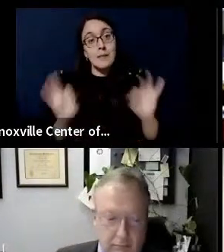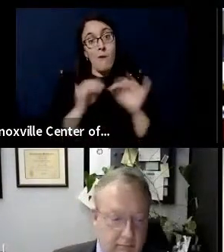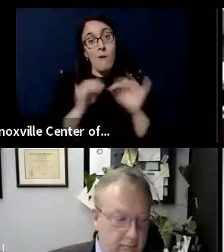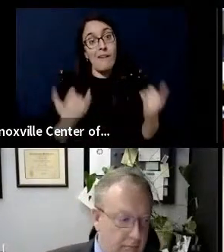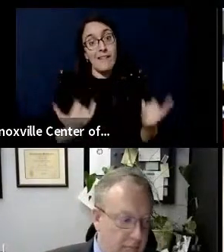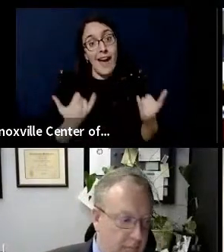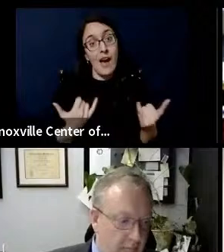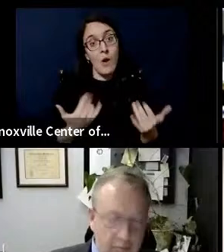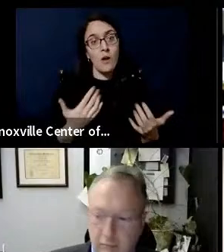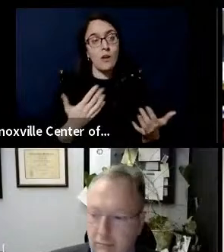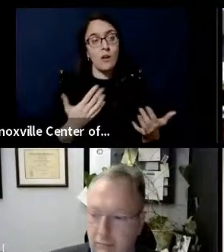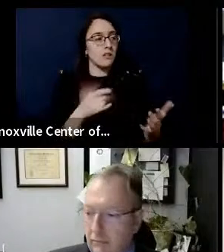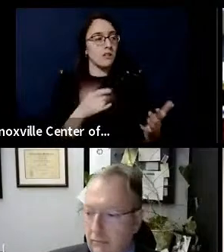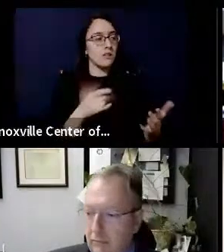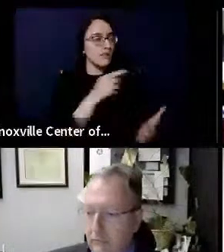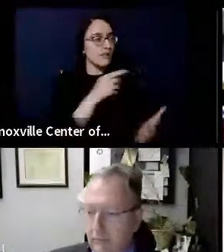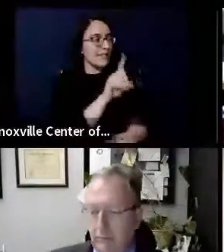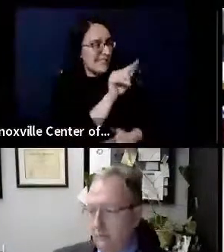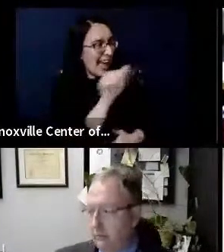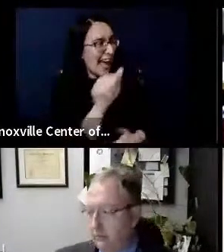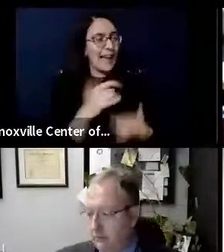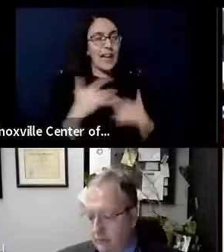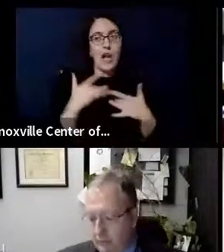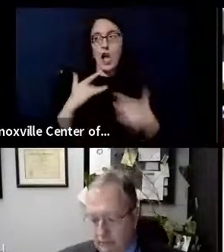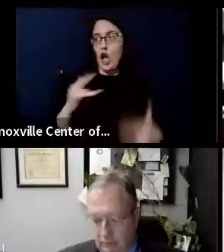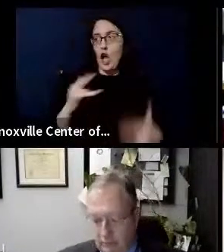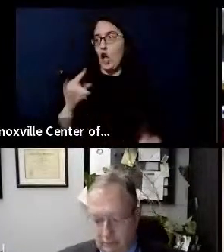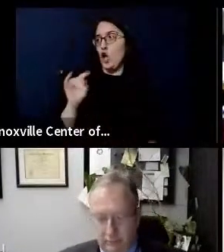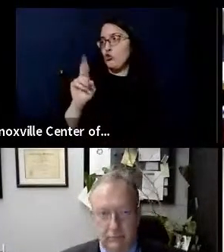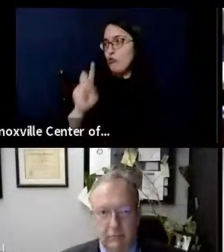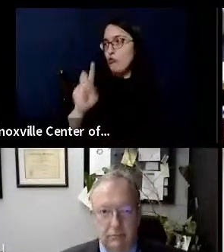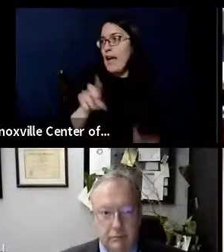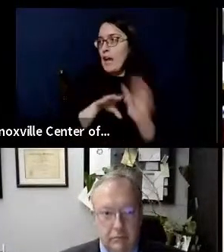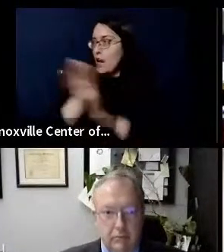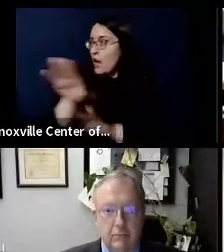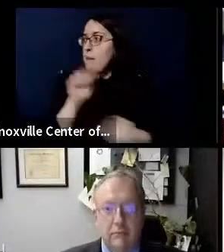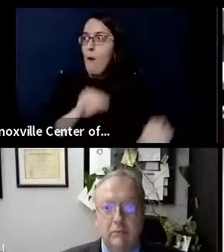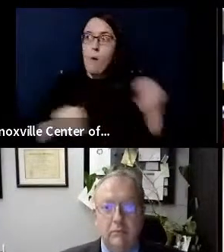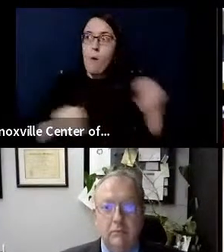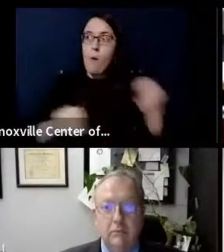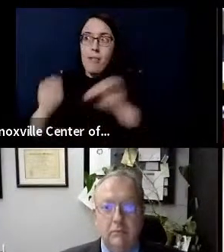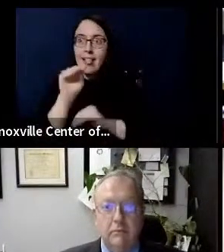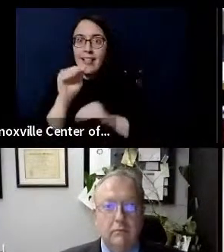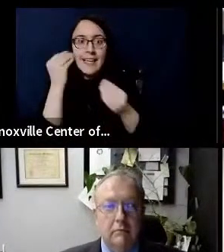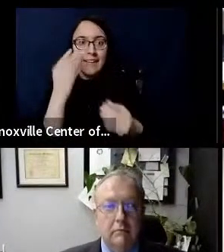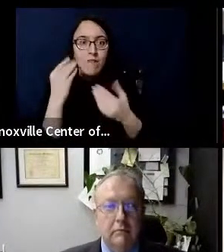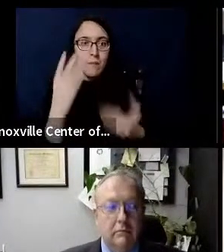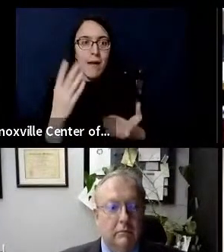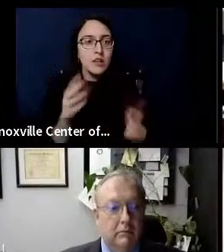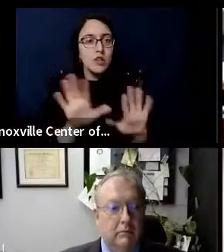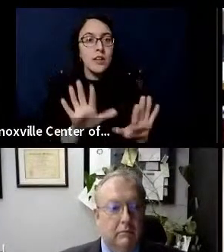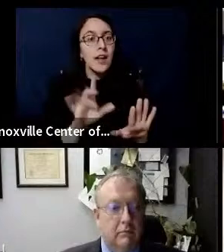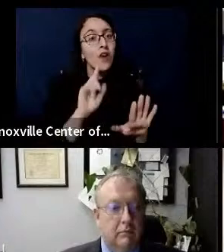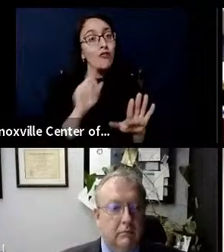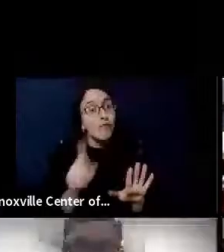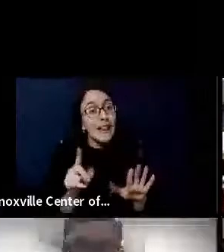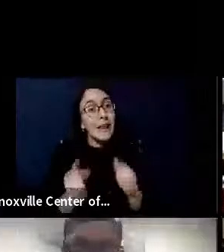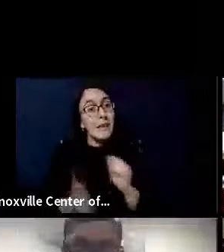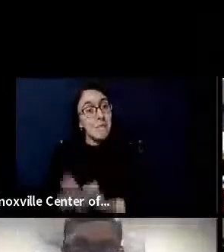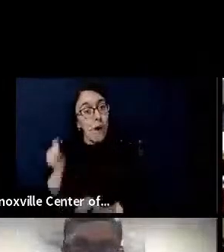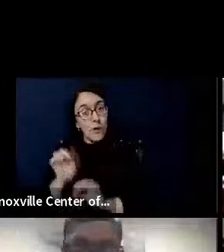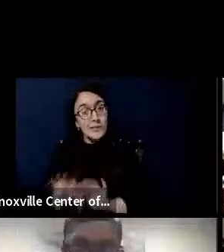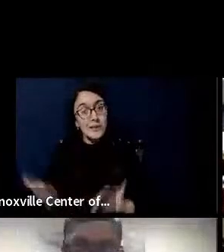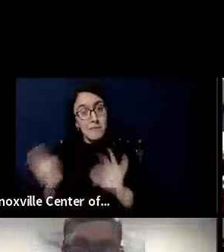Independent of the data or the trends or the mobility, and it was very interesting to see what you presented, Keith. But it really is more important than ever.